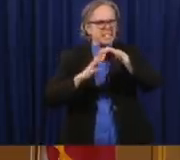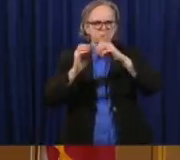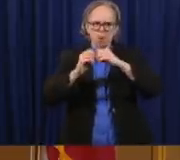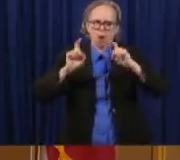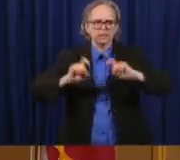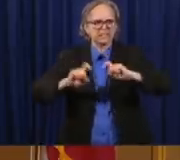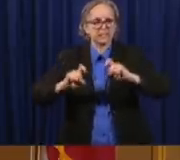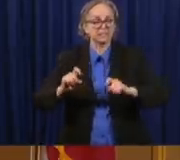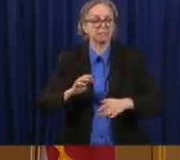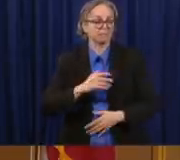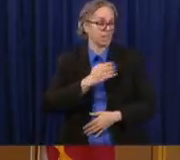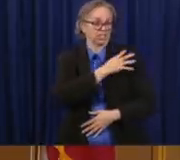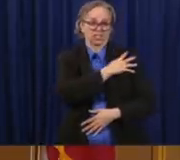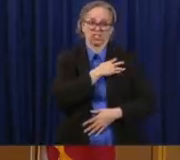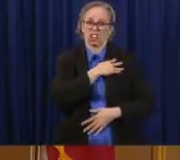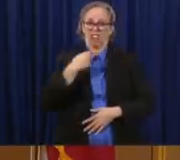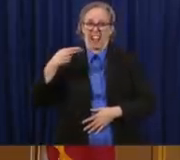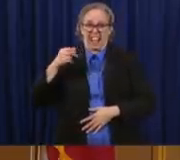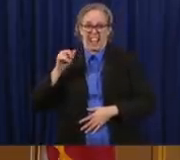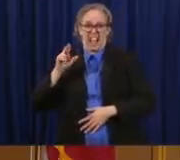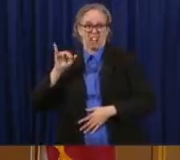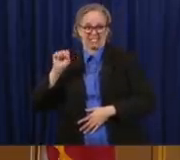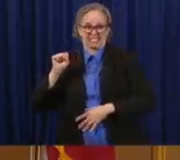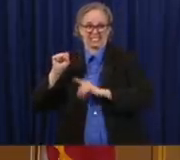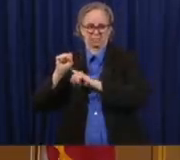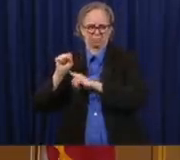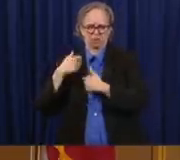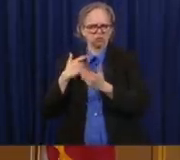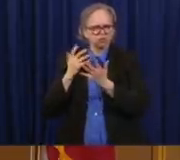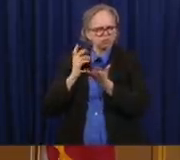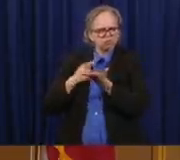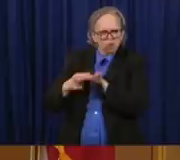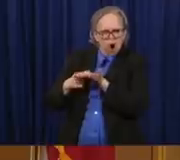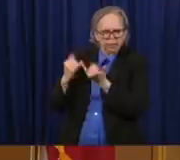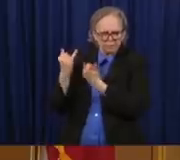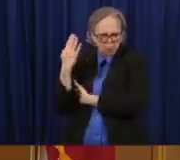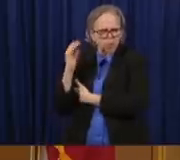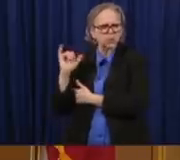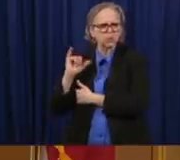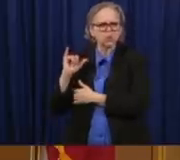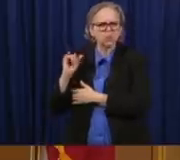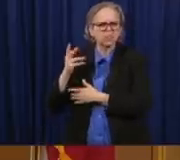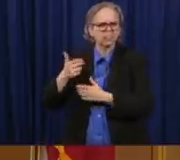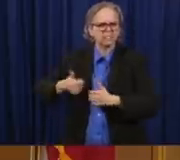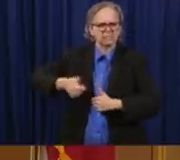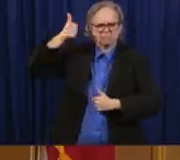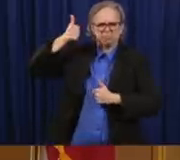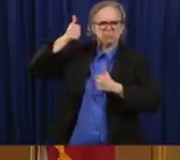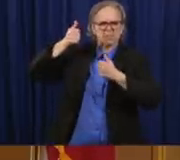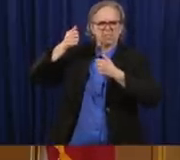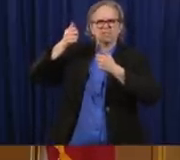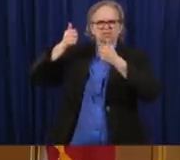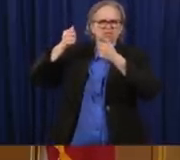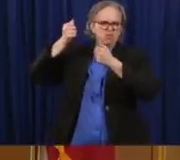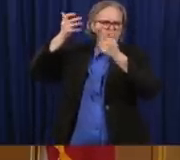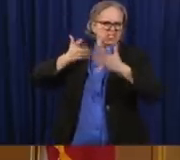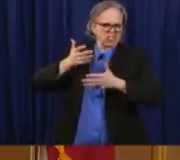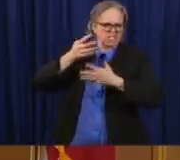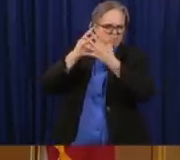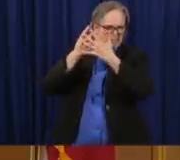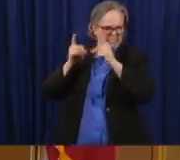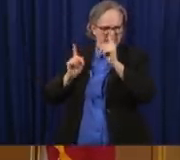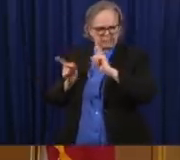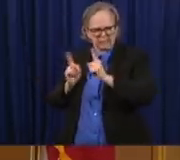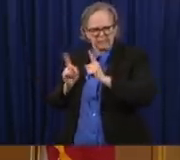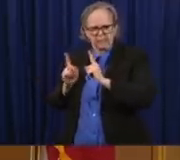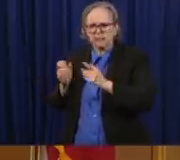Harris, I talked with him this morning along with the director, and they are building some capacity